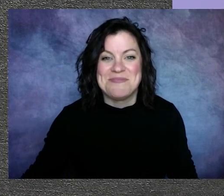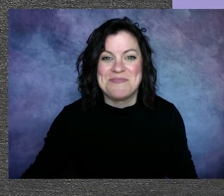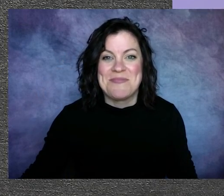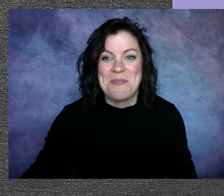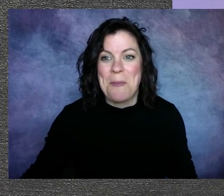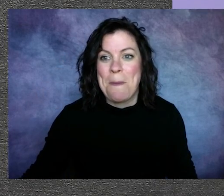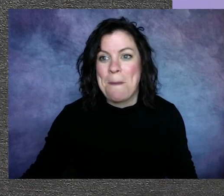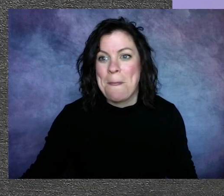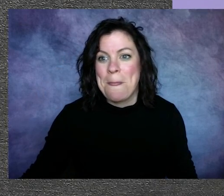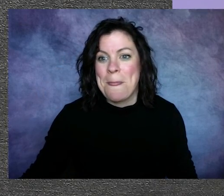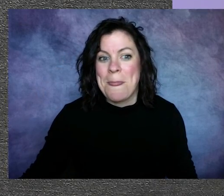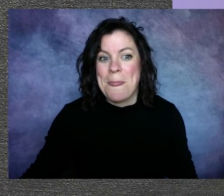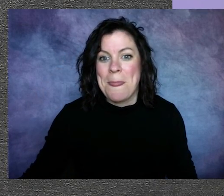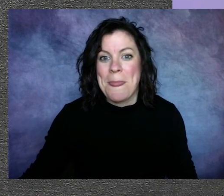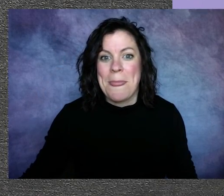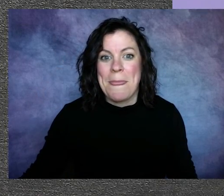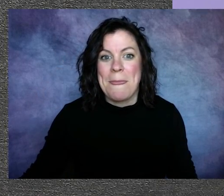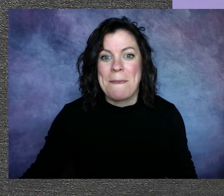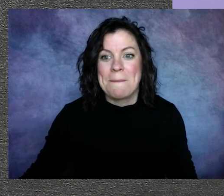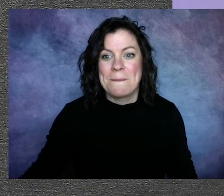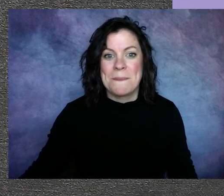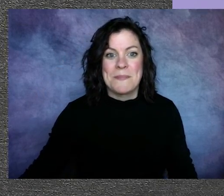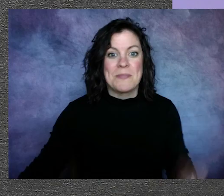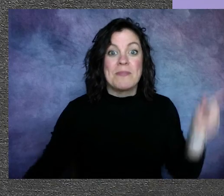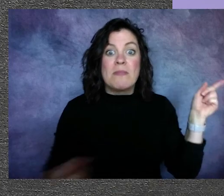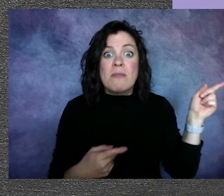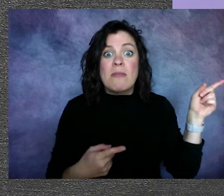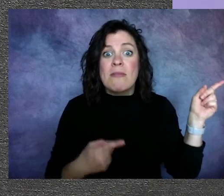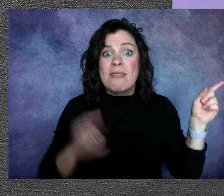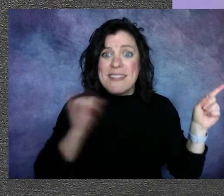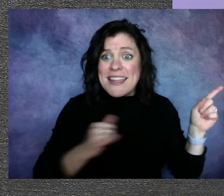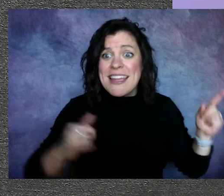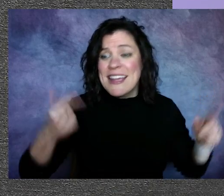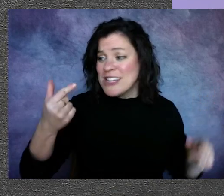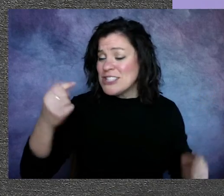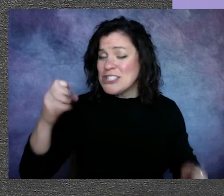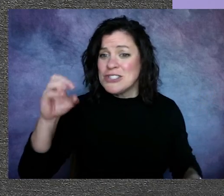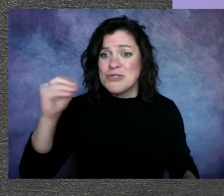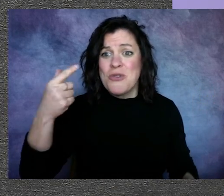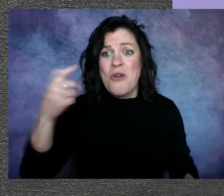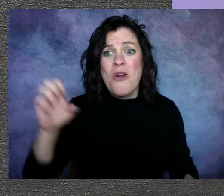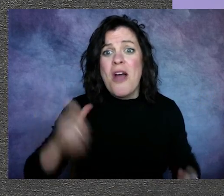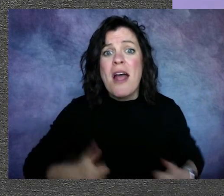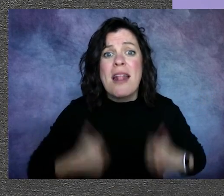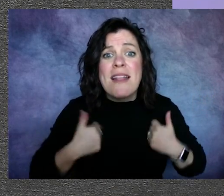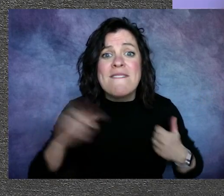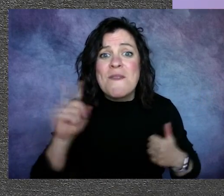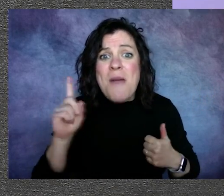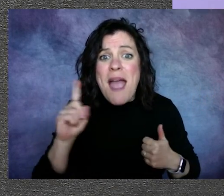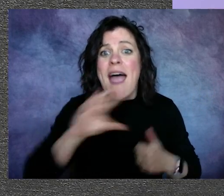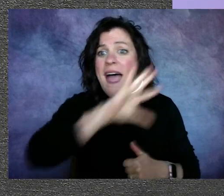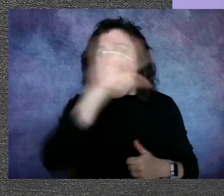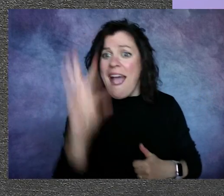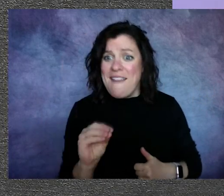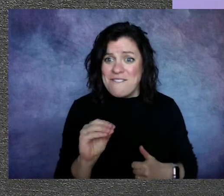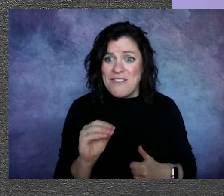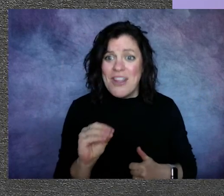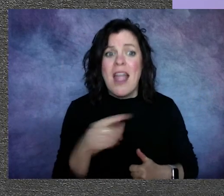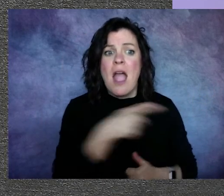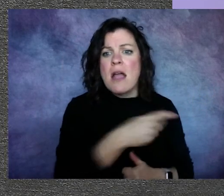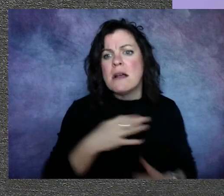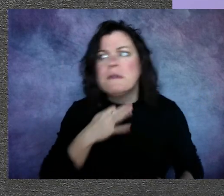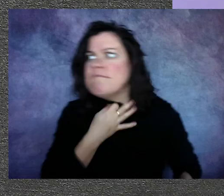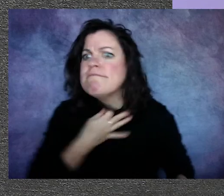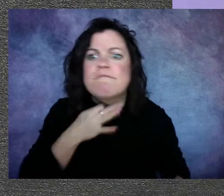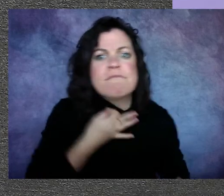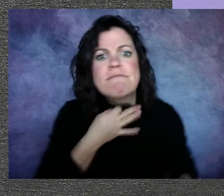This is George. He lives in Africa. He was a good little monkey and always very curious. One day George